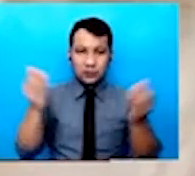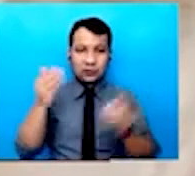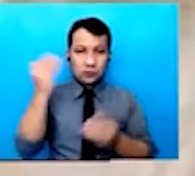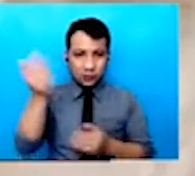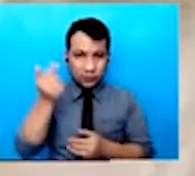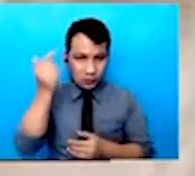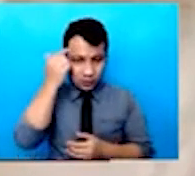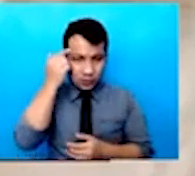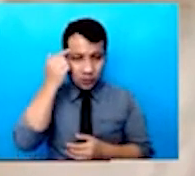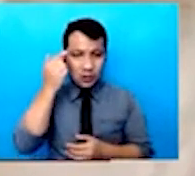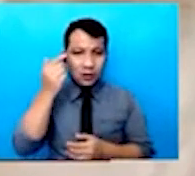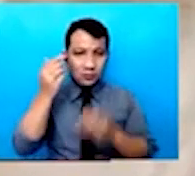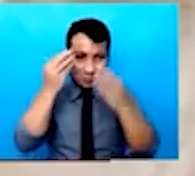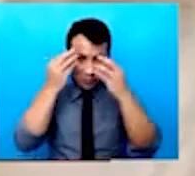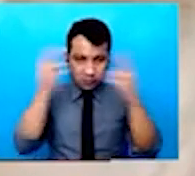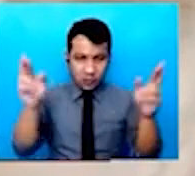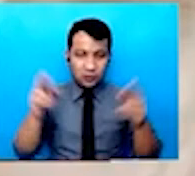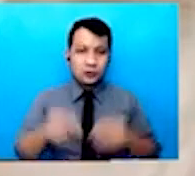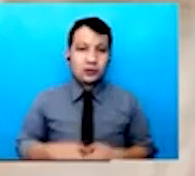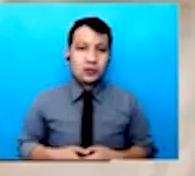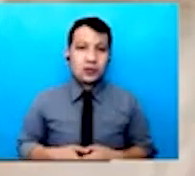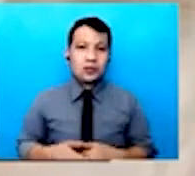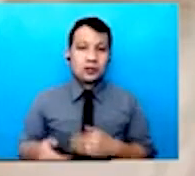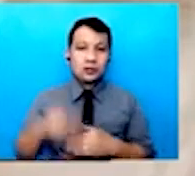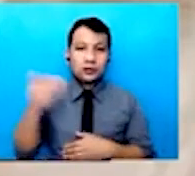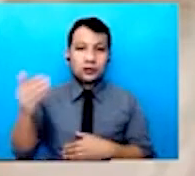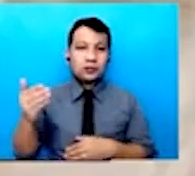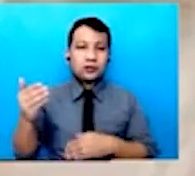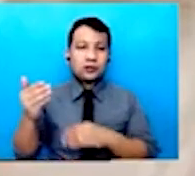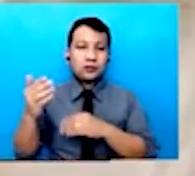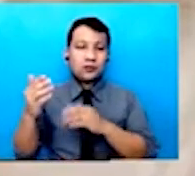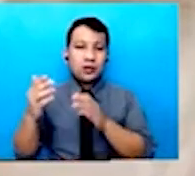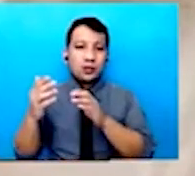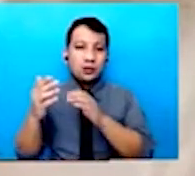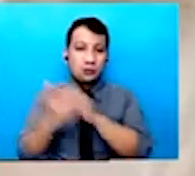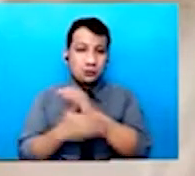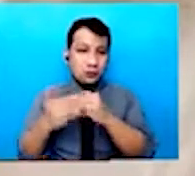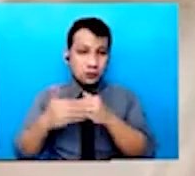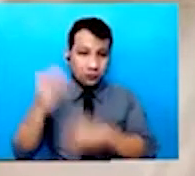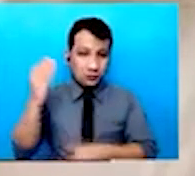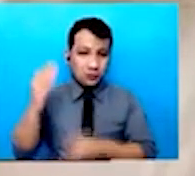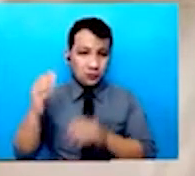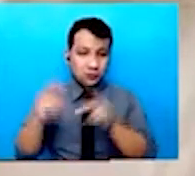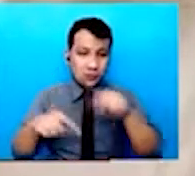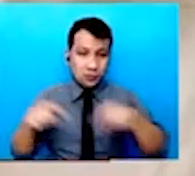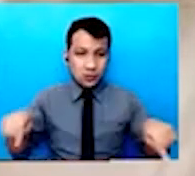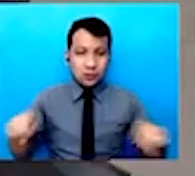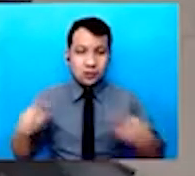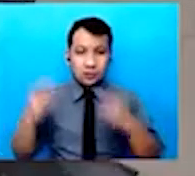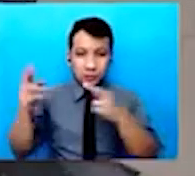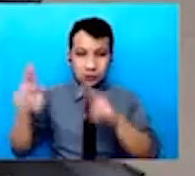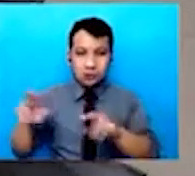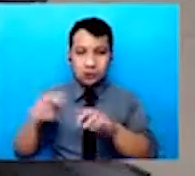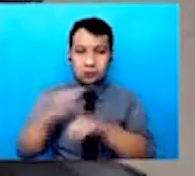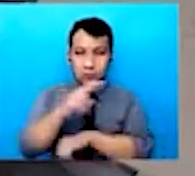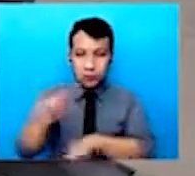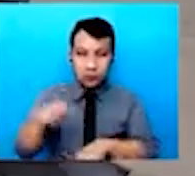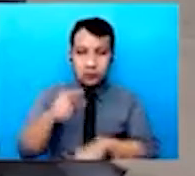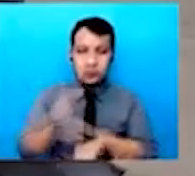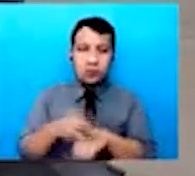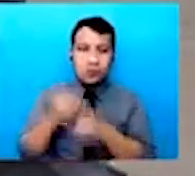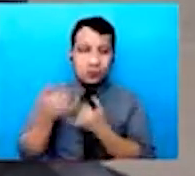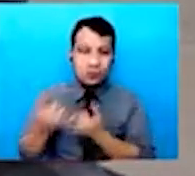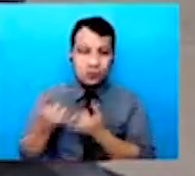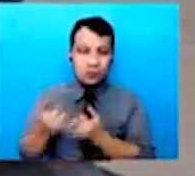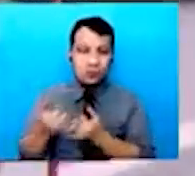governors and the mayors of highly urbanized cities and independent component cities of the respective regions. Sa ngayon, aminado